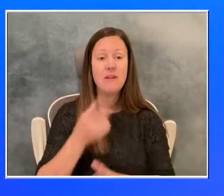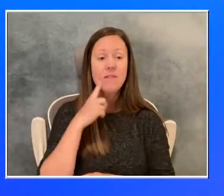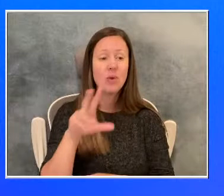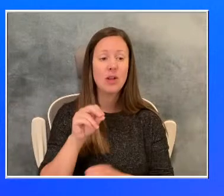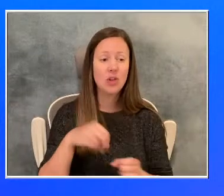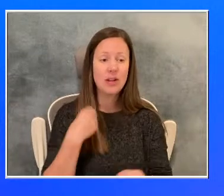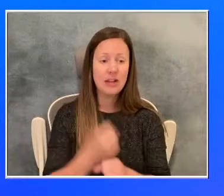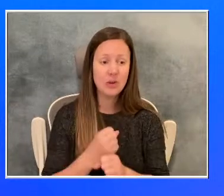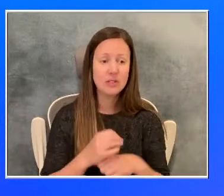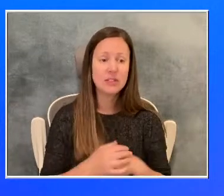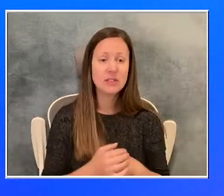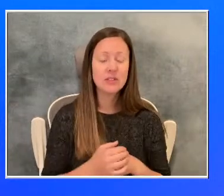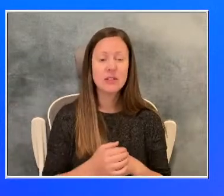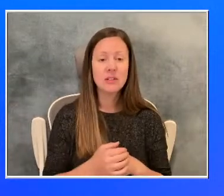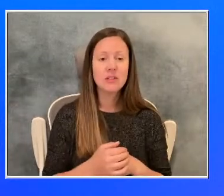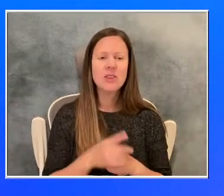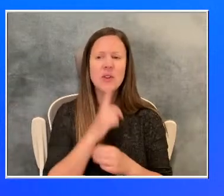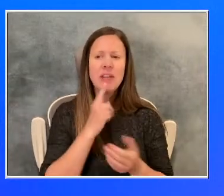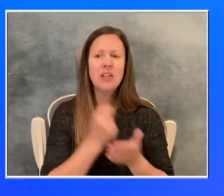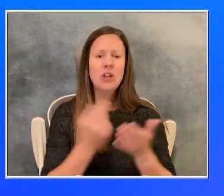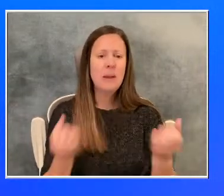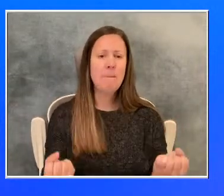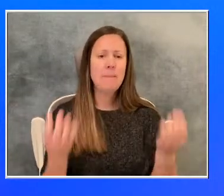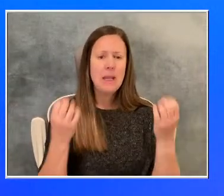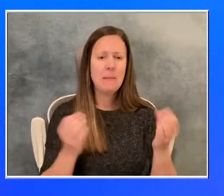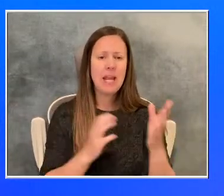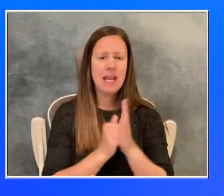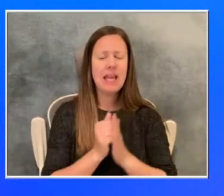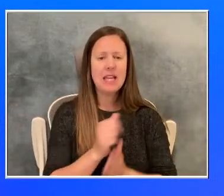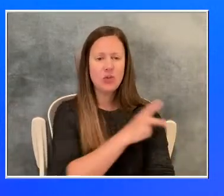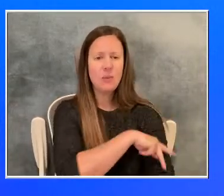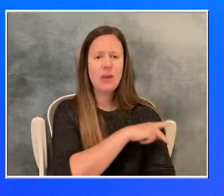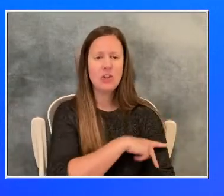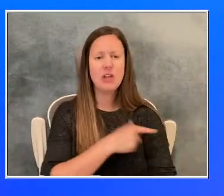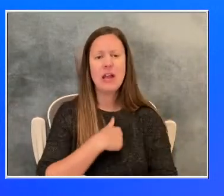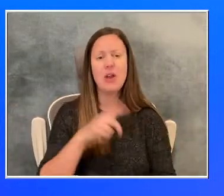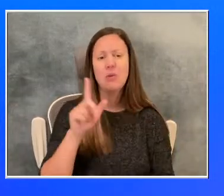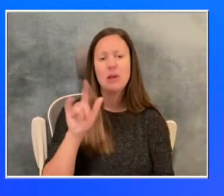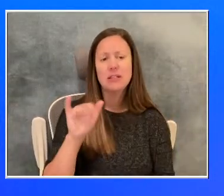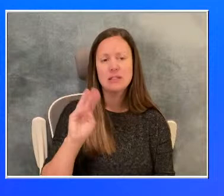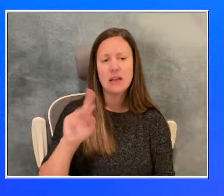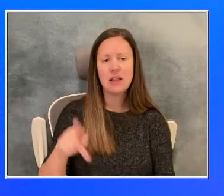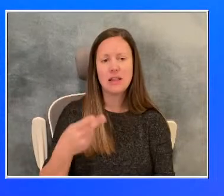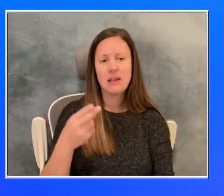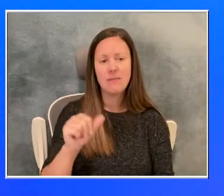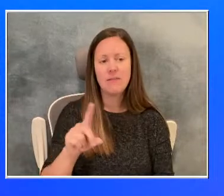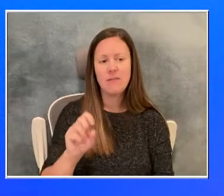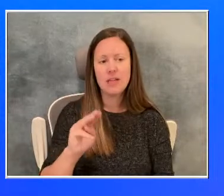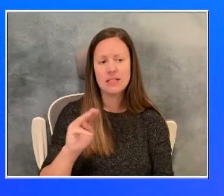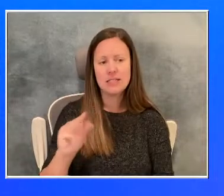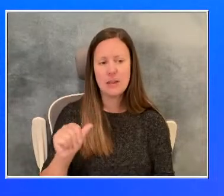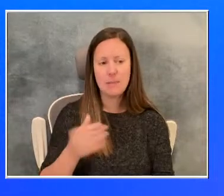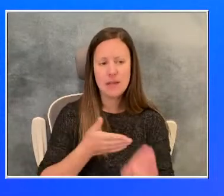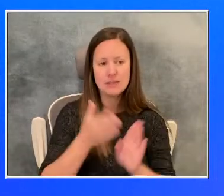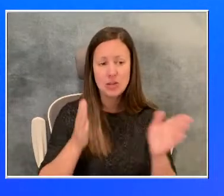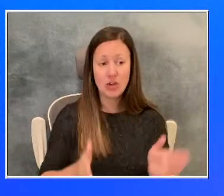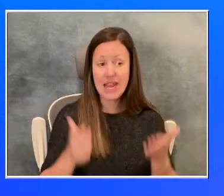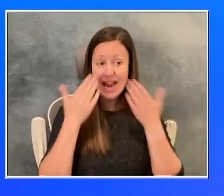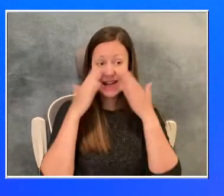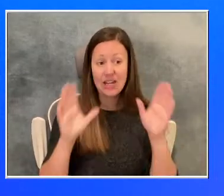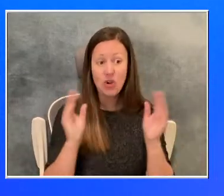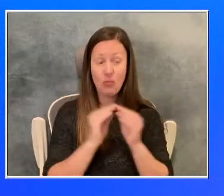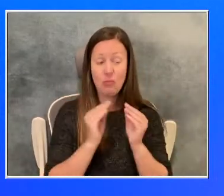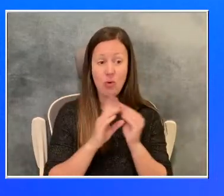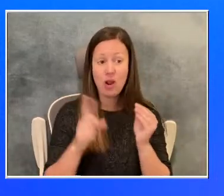I treated many cancer patients, I was a lymphedema specialist. I didn't know anything about blood cancers. Interesting. So I did